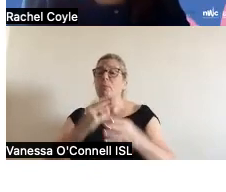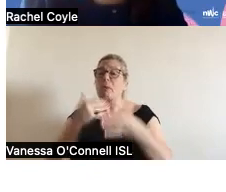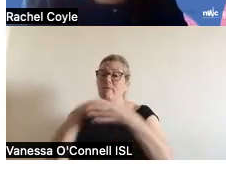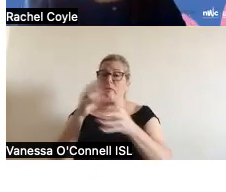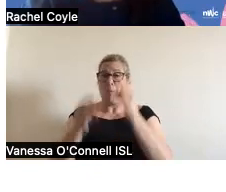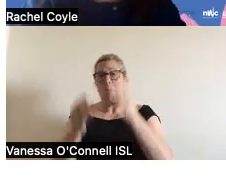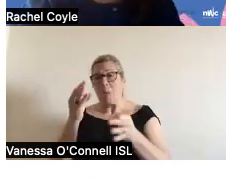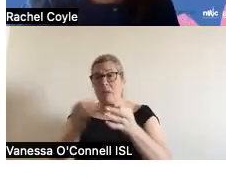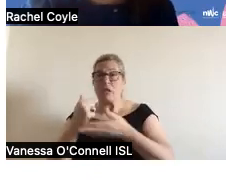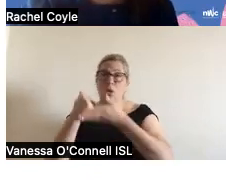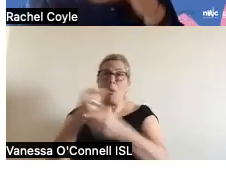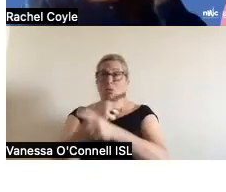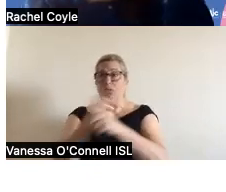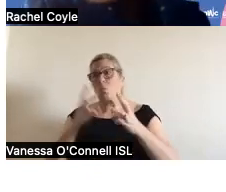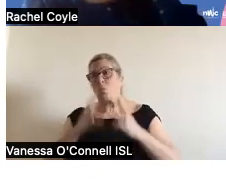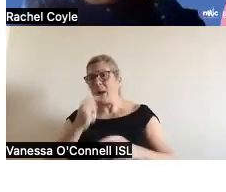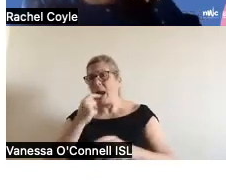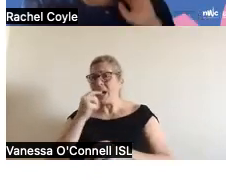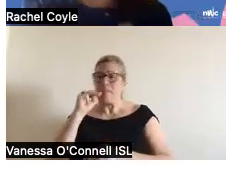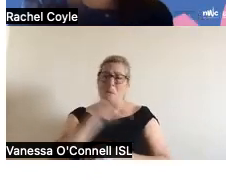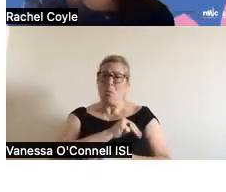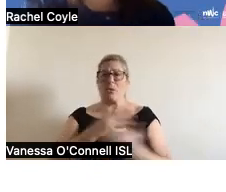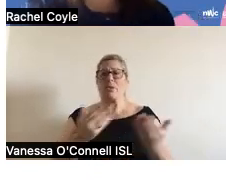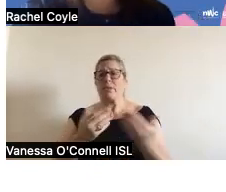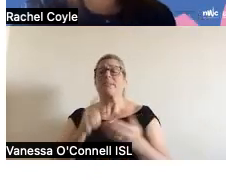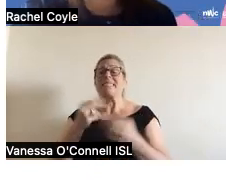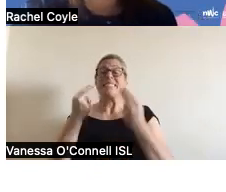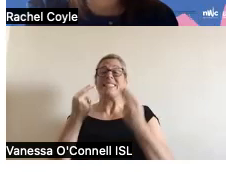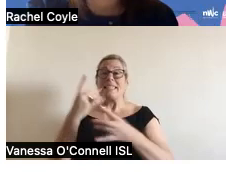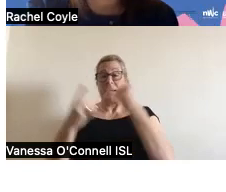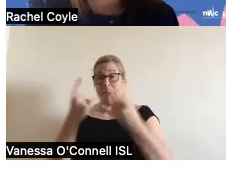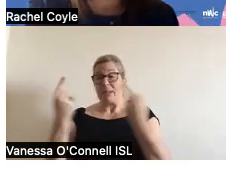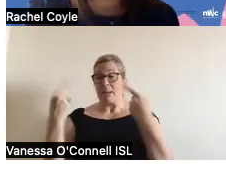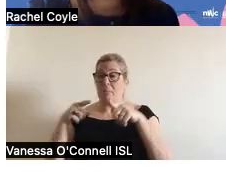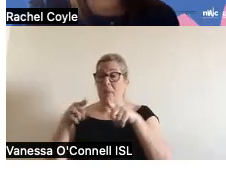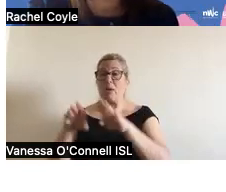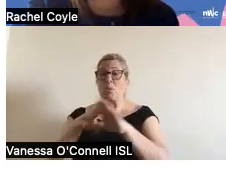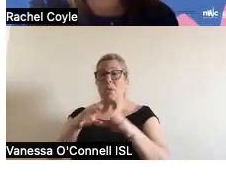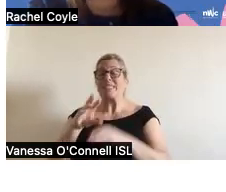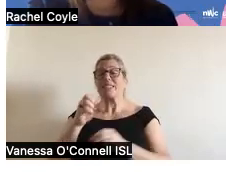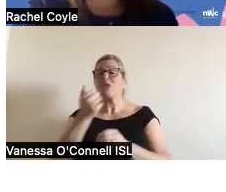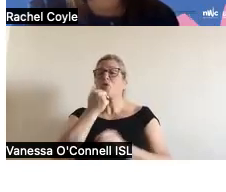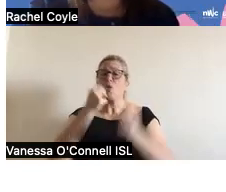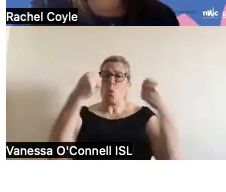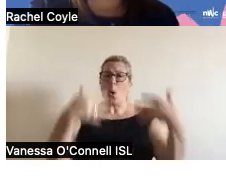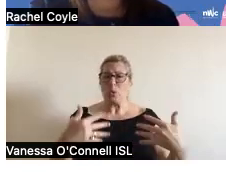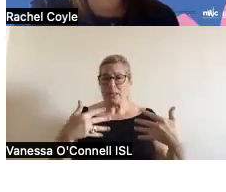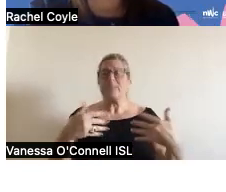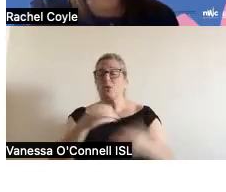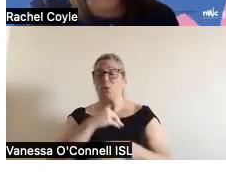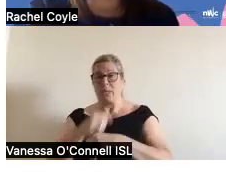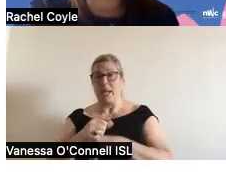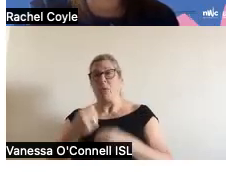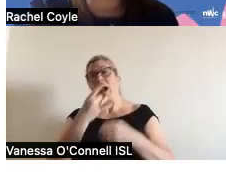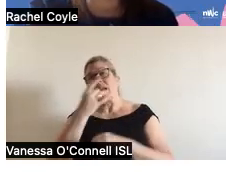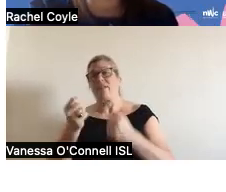support women as candidates are vital, this needs to be happening in parallel with quotas. So today we're calling for the implementation of gender quotas